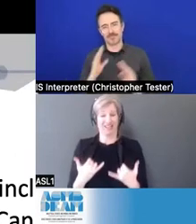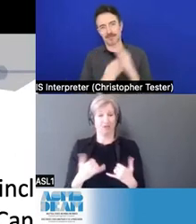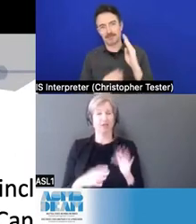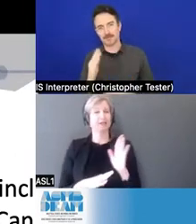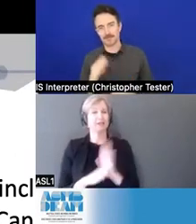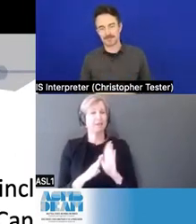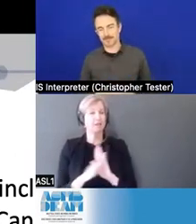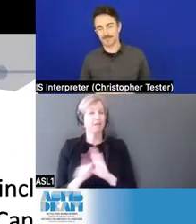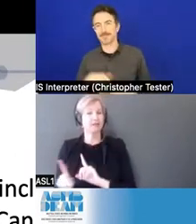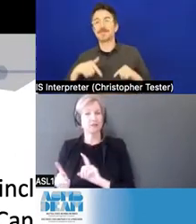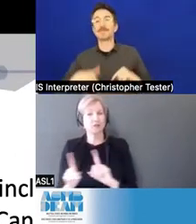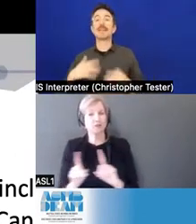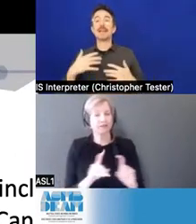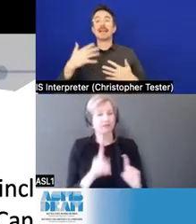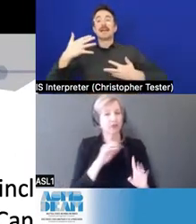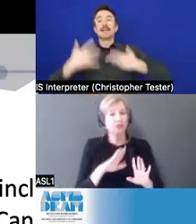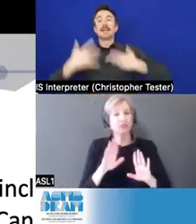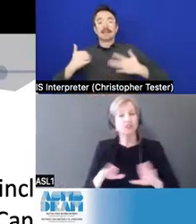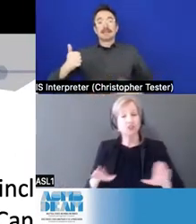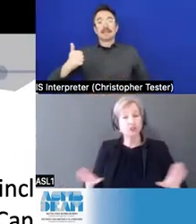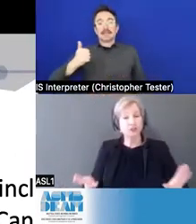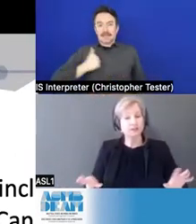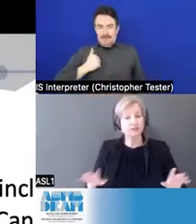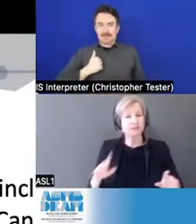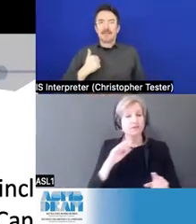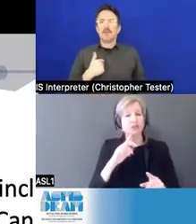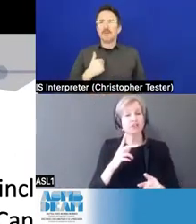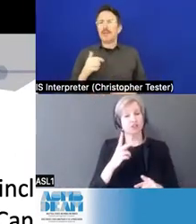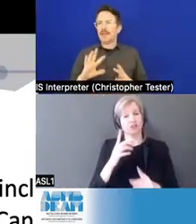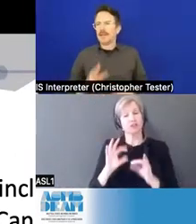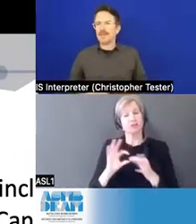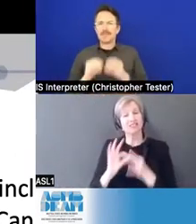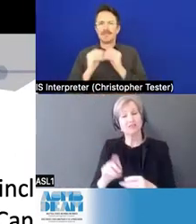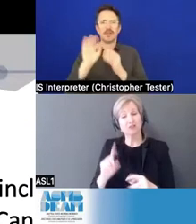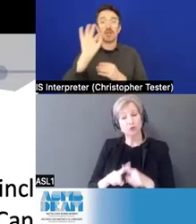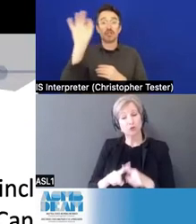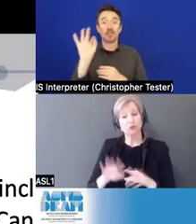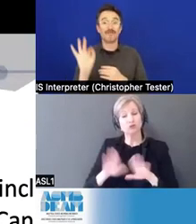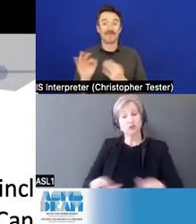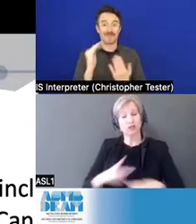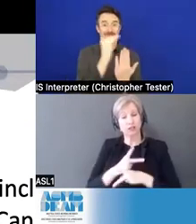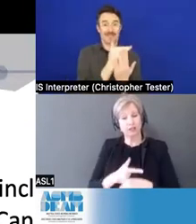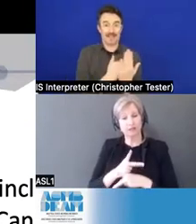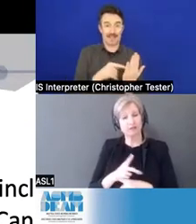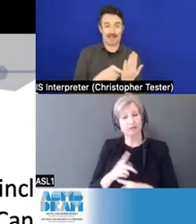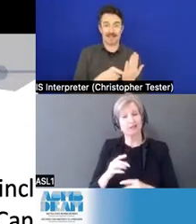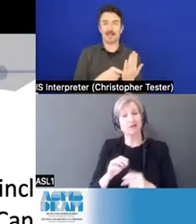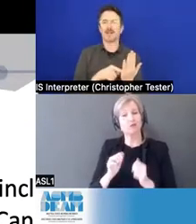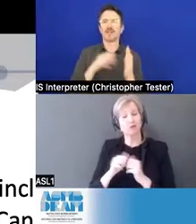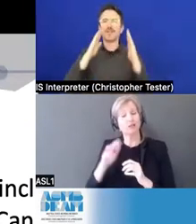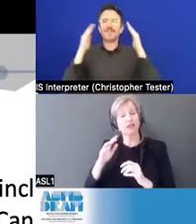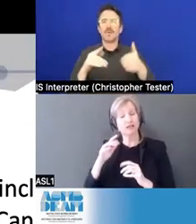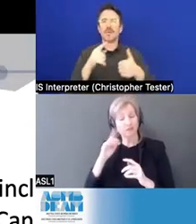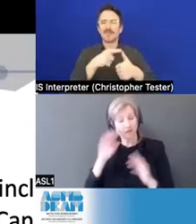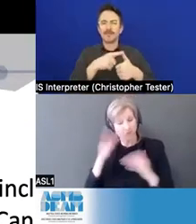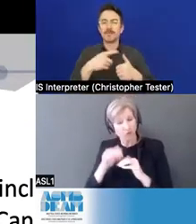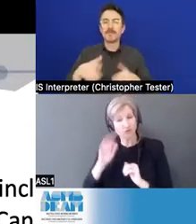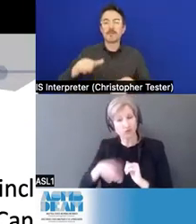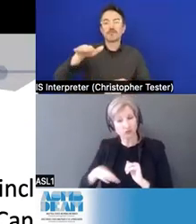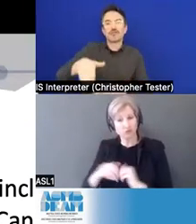survey for children, for childcare specifically, among children with disabilities. A